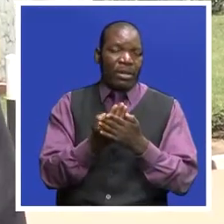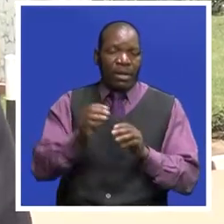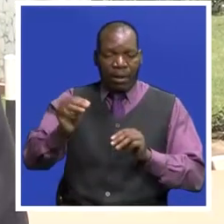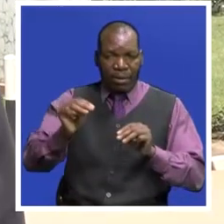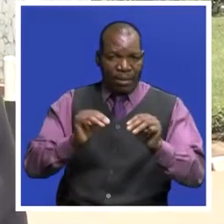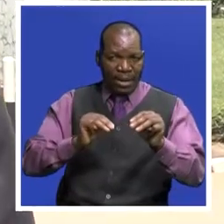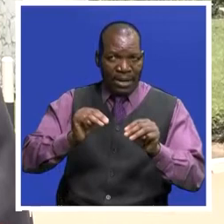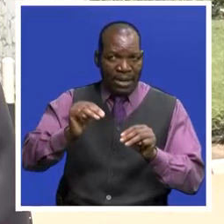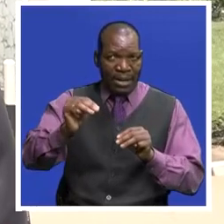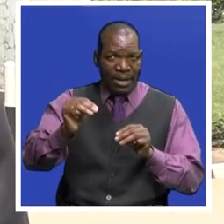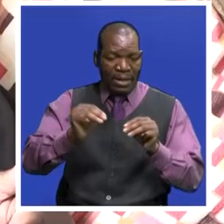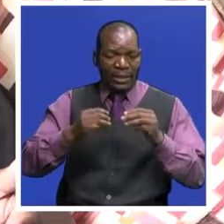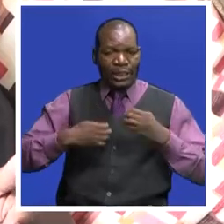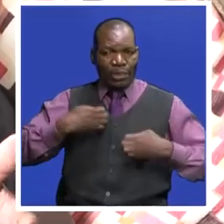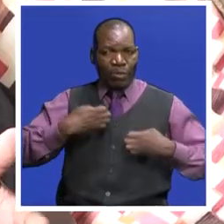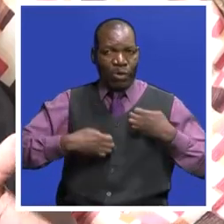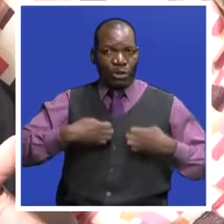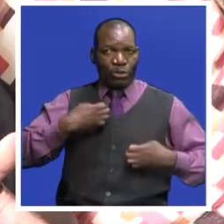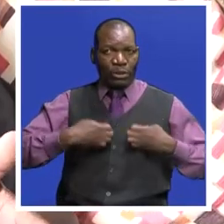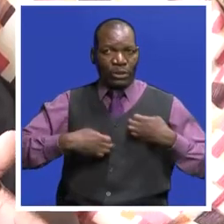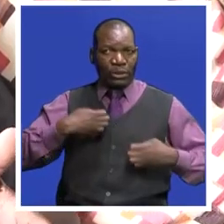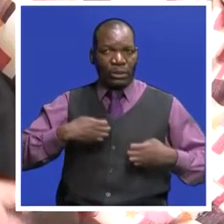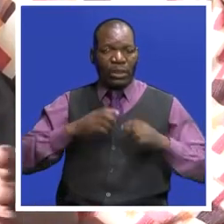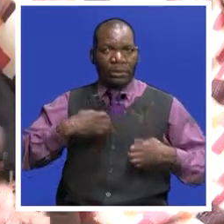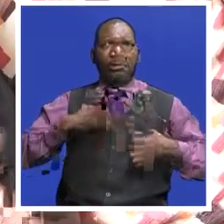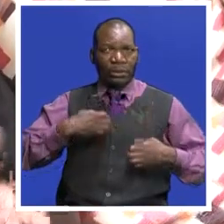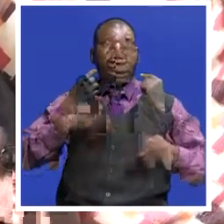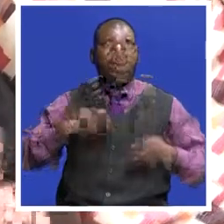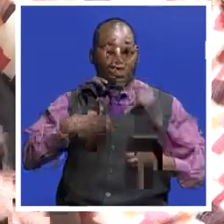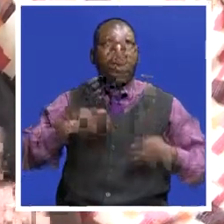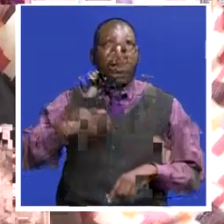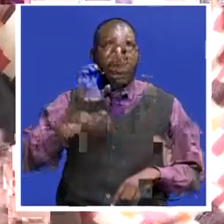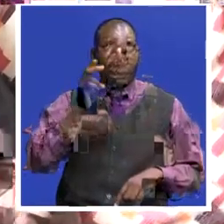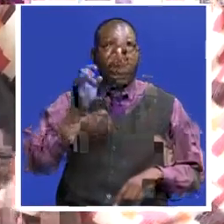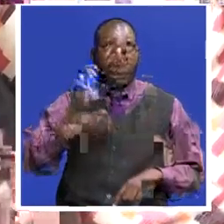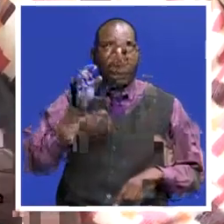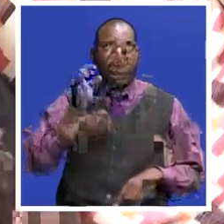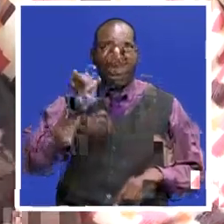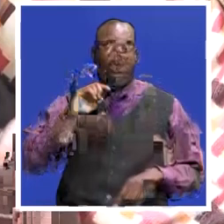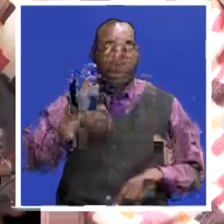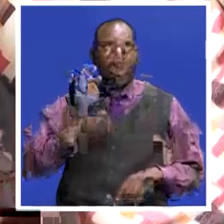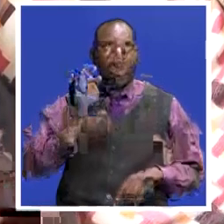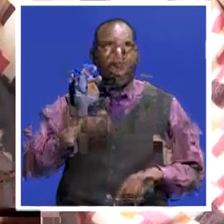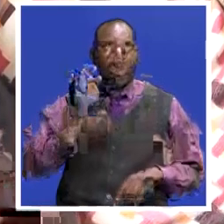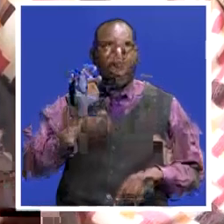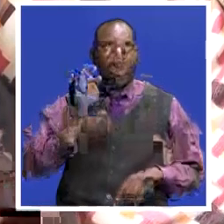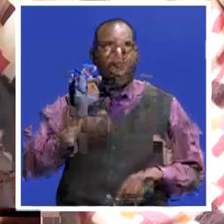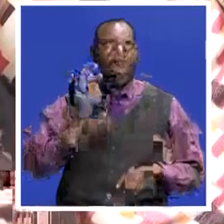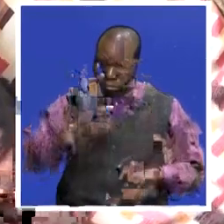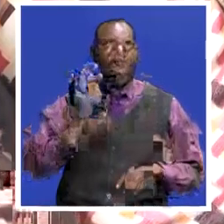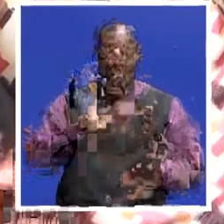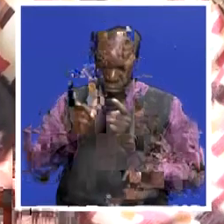to manage our emotions. And Father Boloka Nchimunya says physical interactions are important in